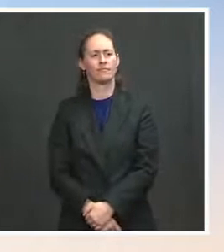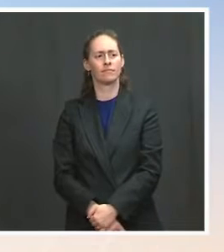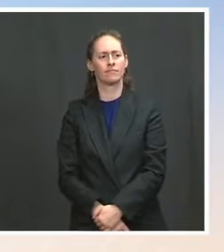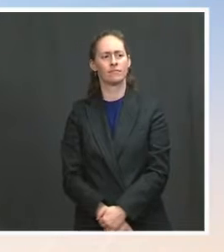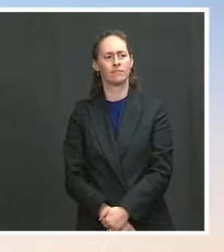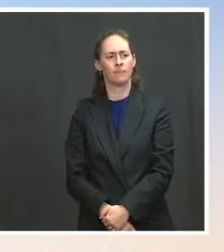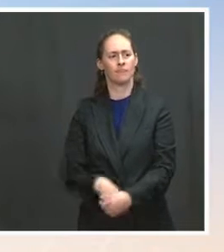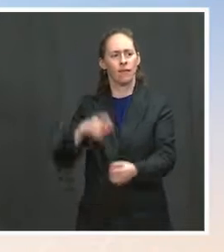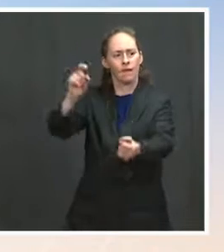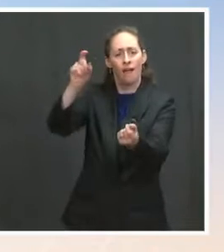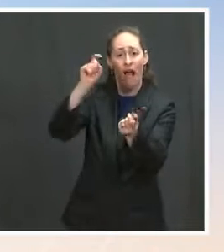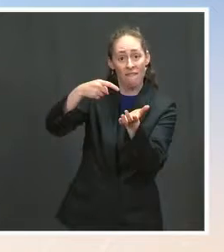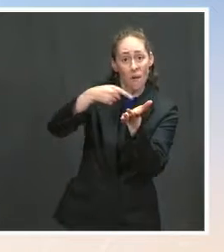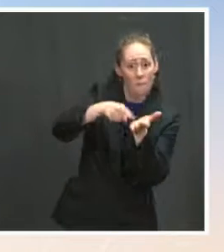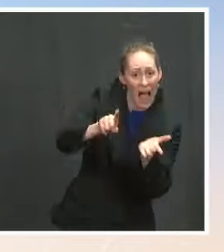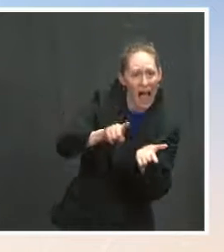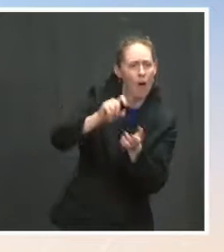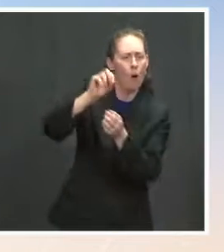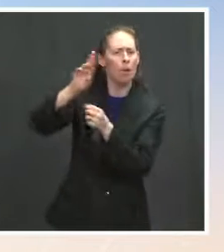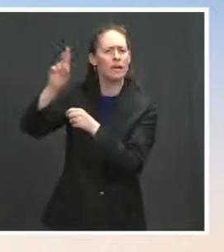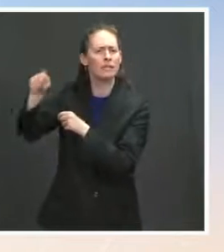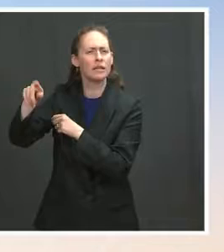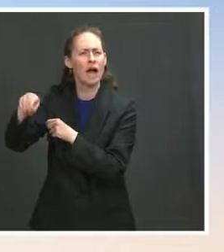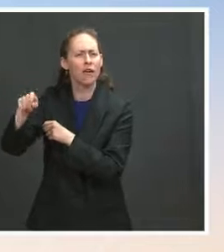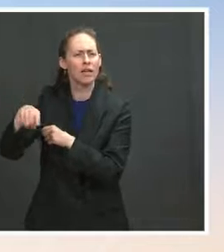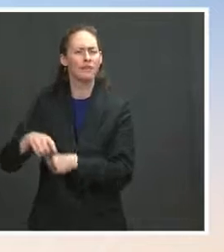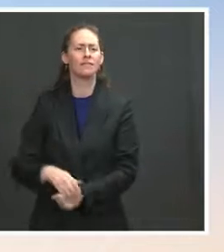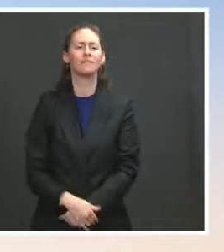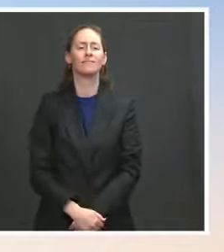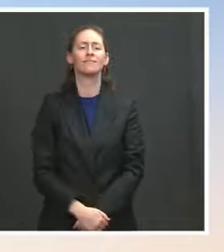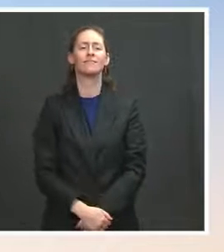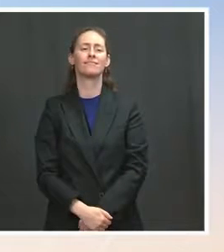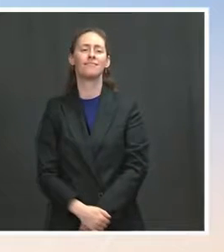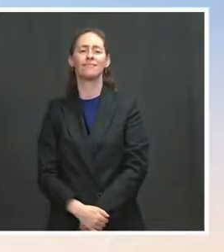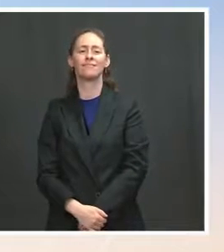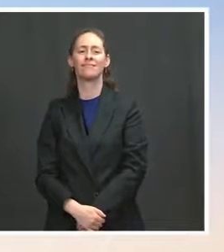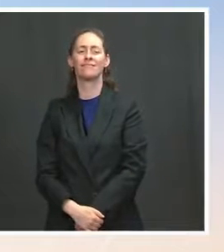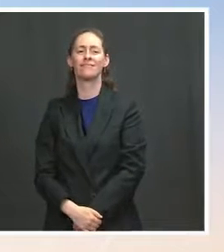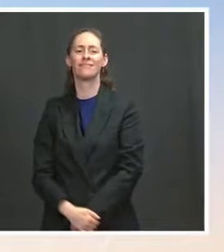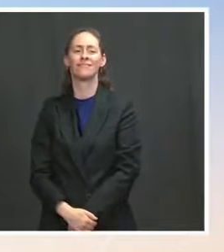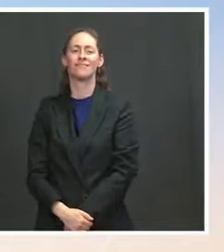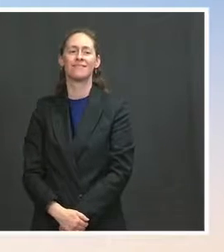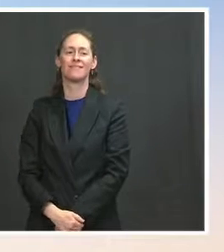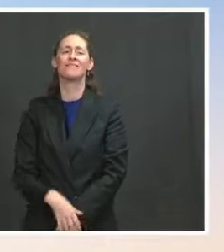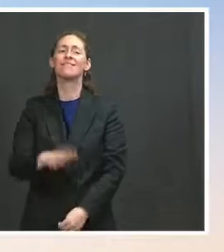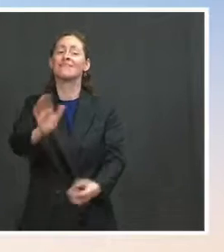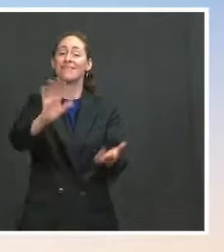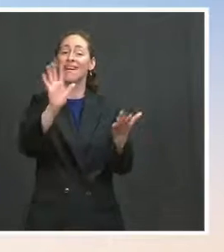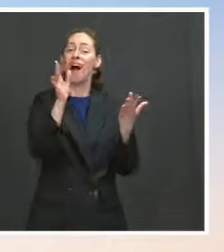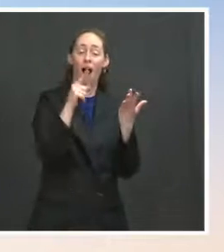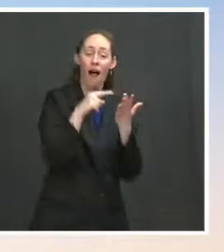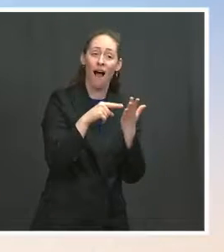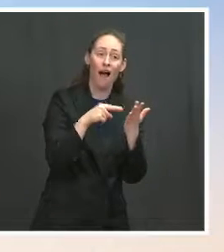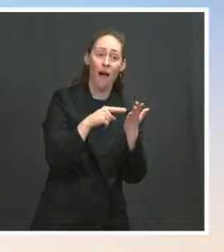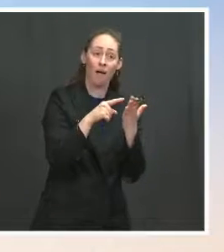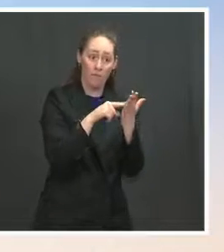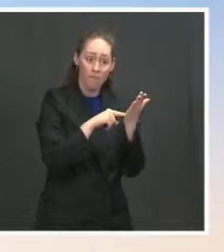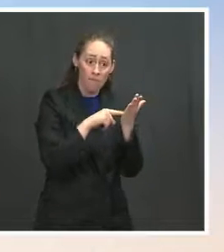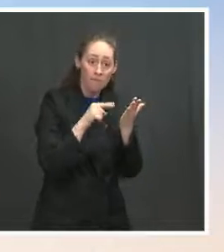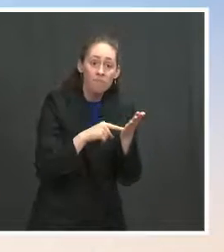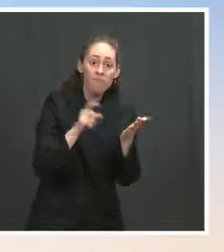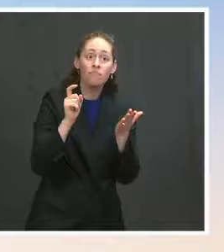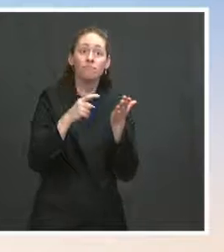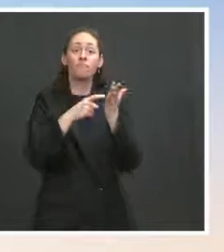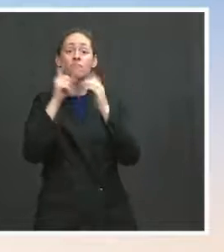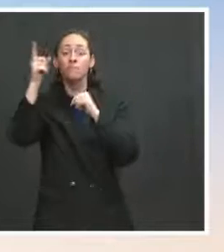important to take a step back and remember this is not about these proposals were not standalone corporate tax increases. These proposals were an